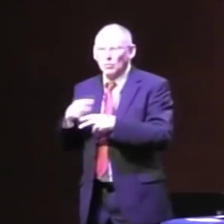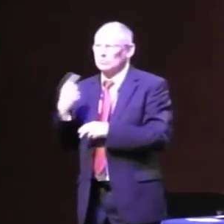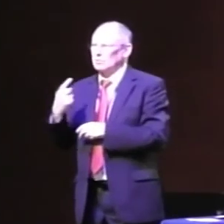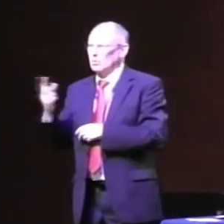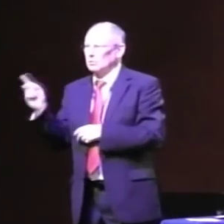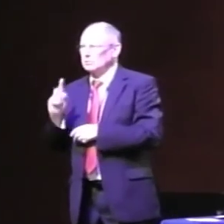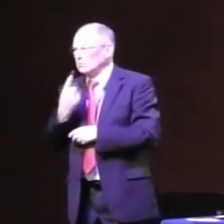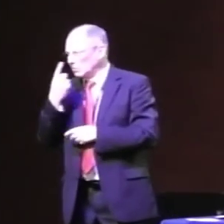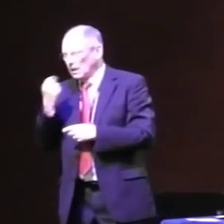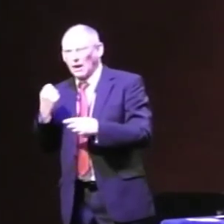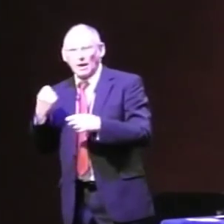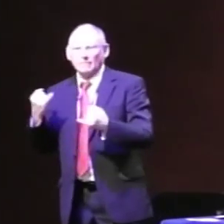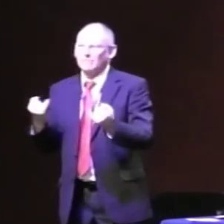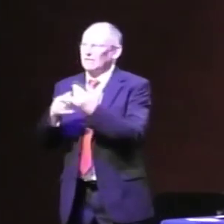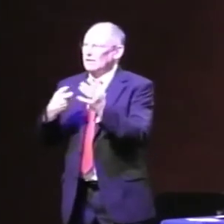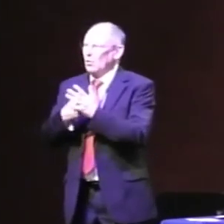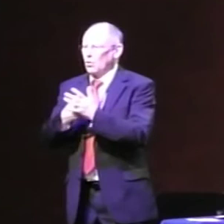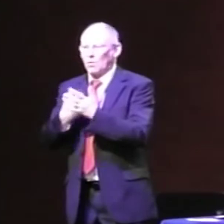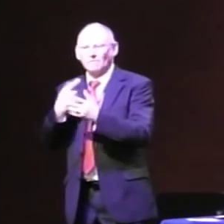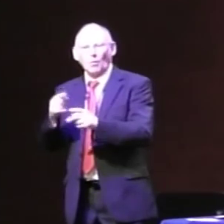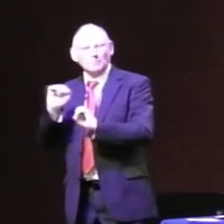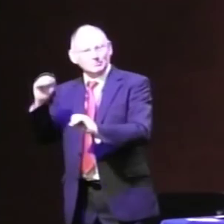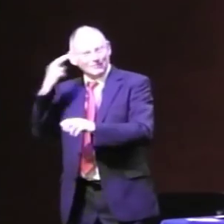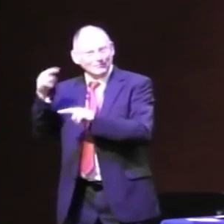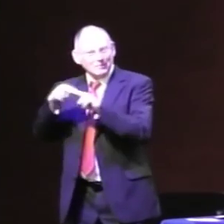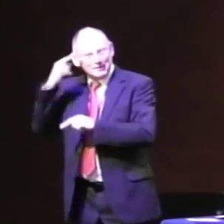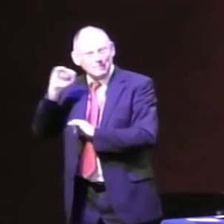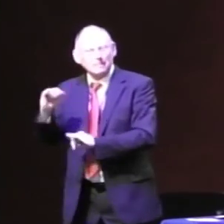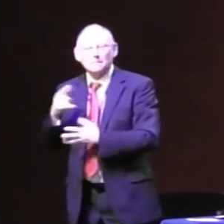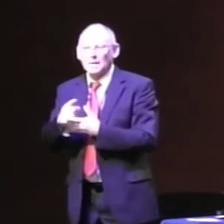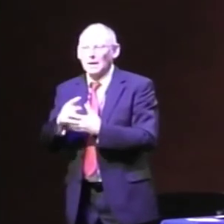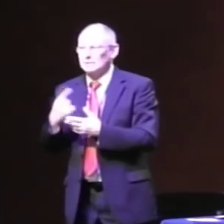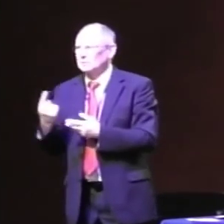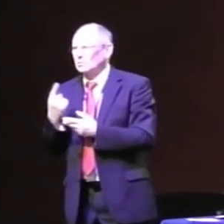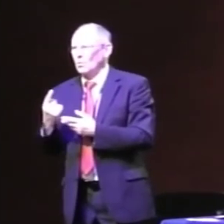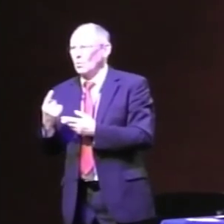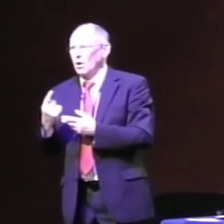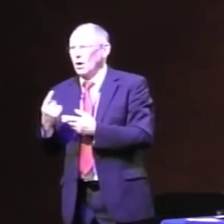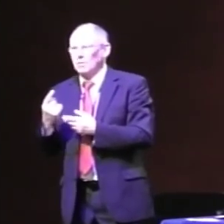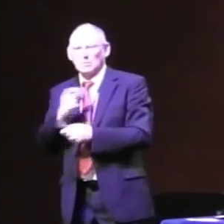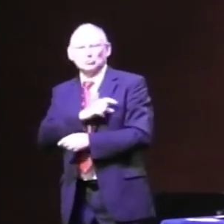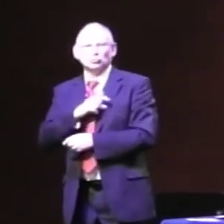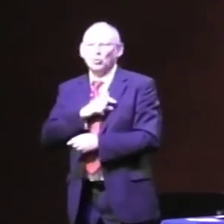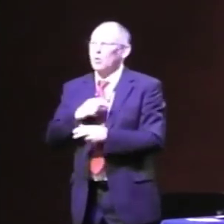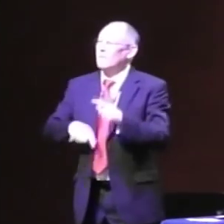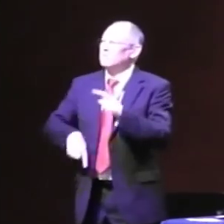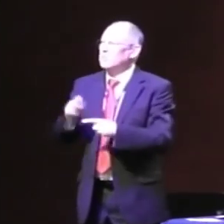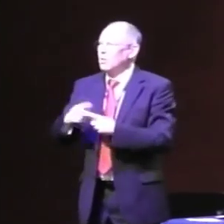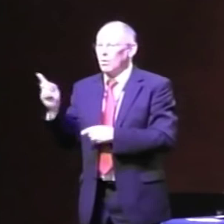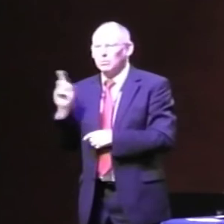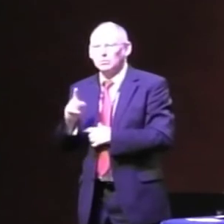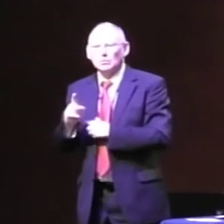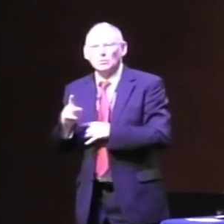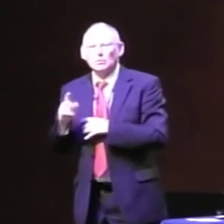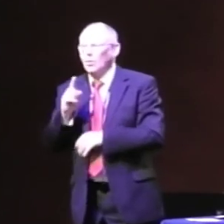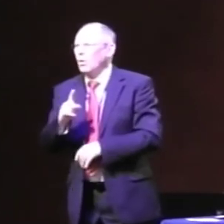could fight or came from a named family, a guy who was a steward at a football match, a parking attendant with a